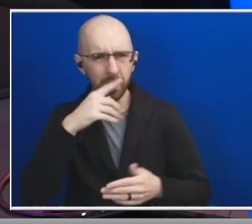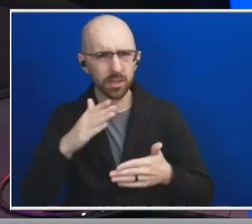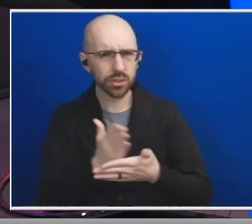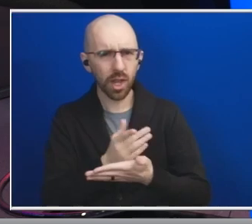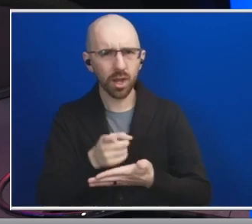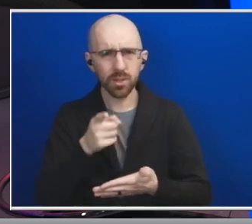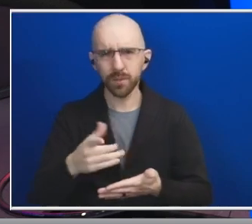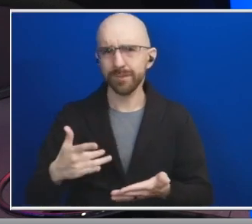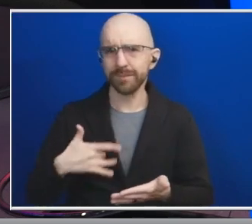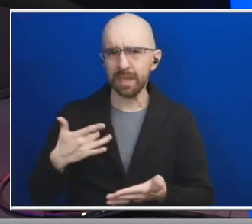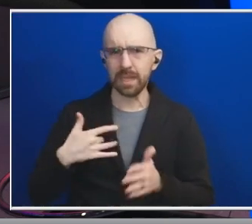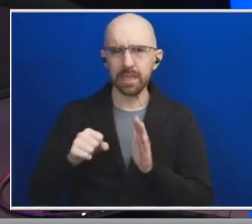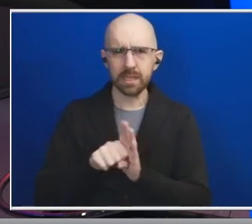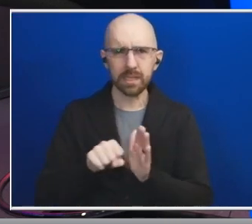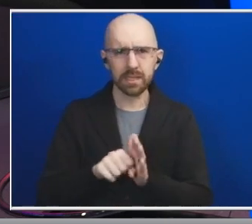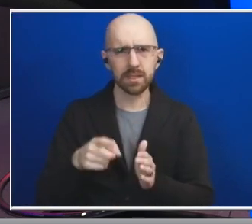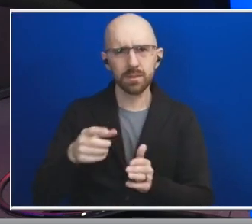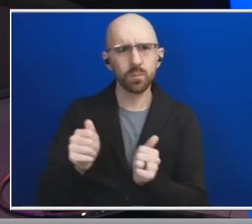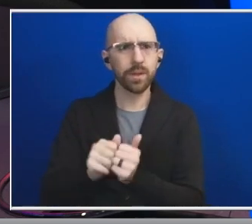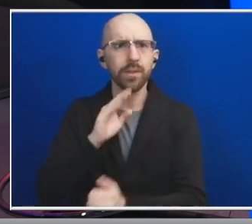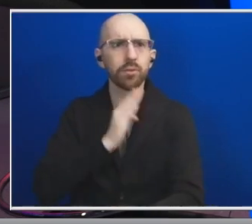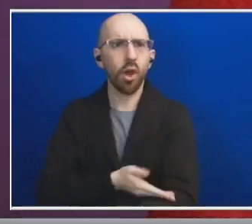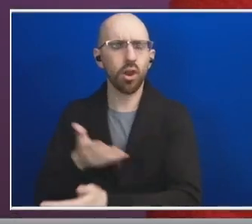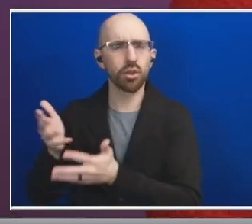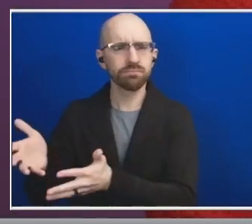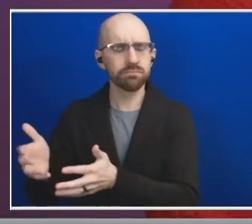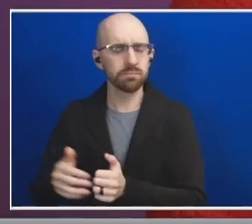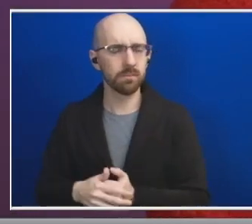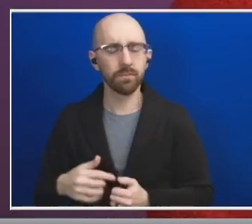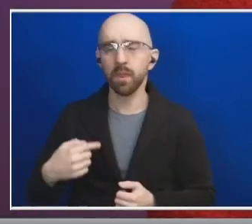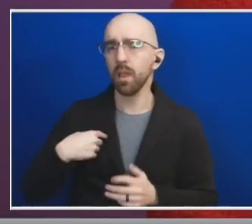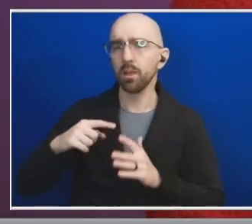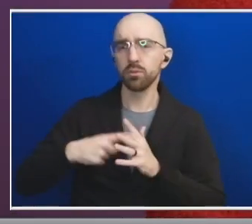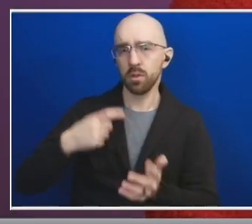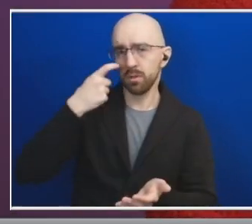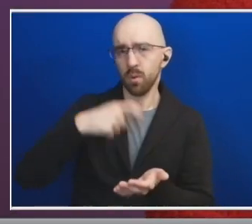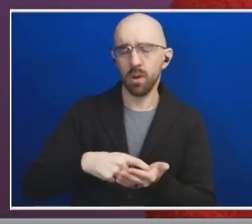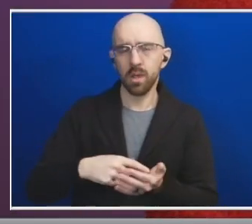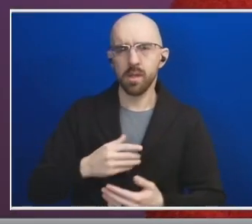talk to your daughter? I started having, I noticed some shortness of breath,